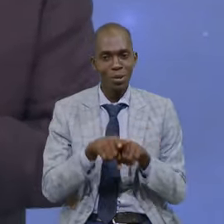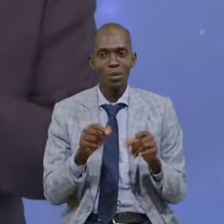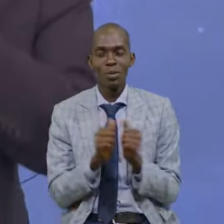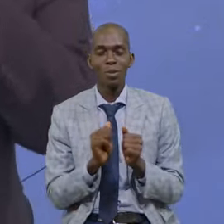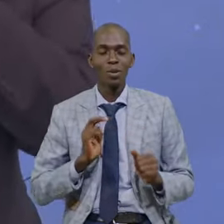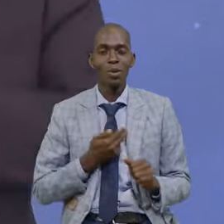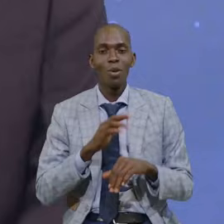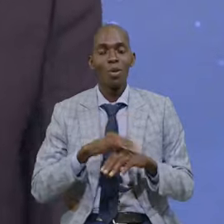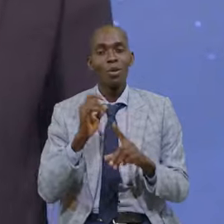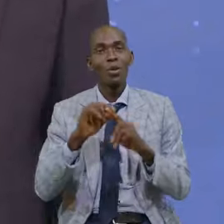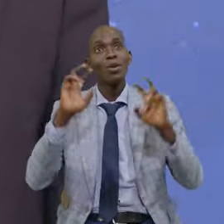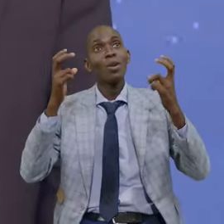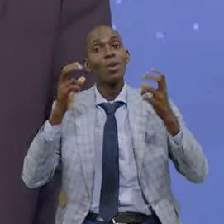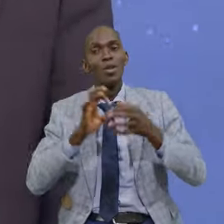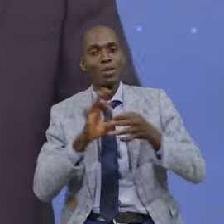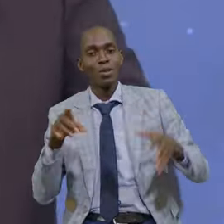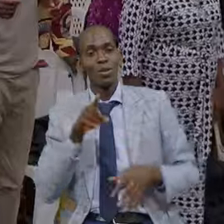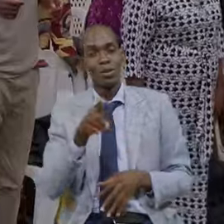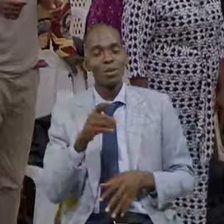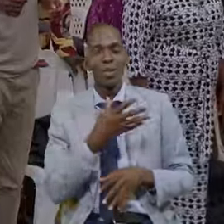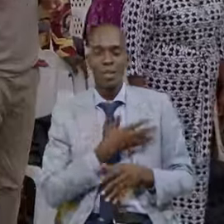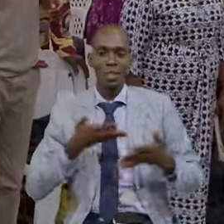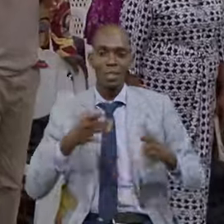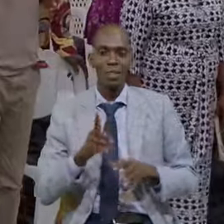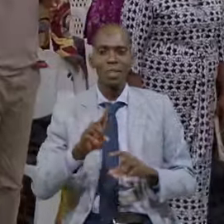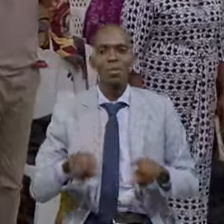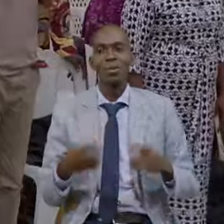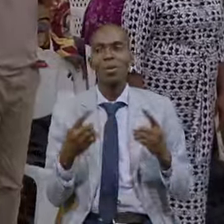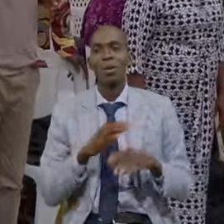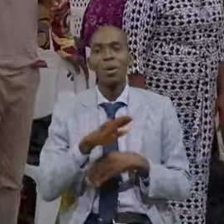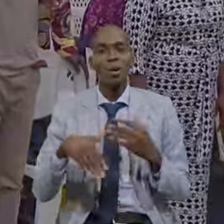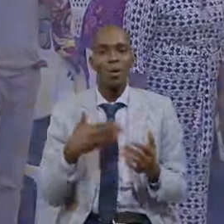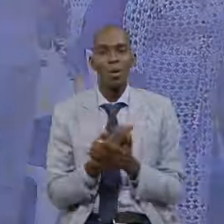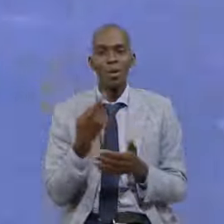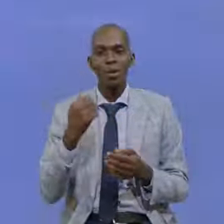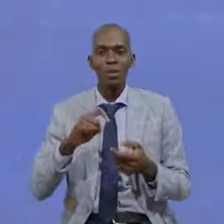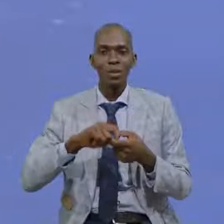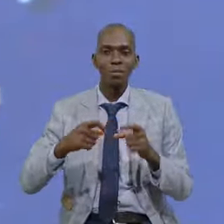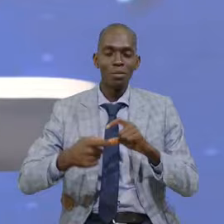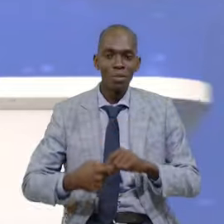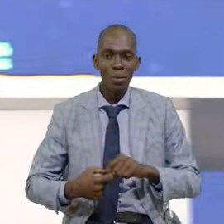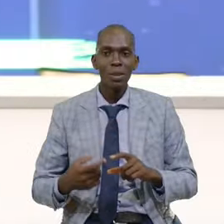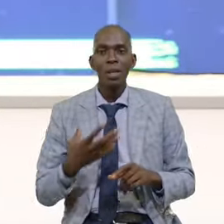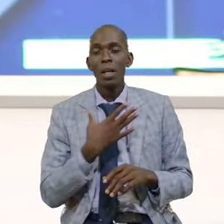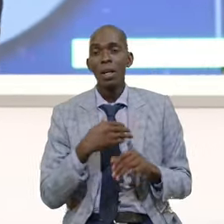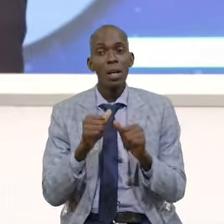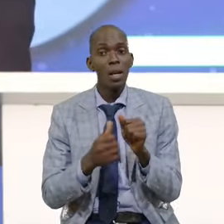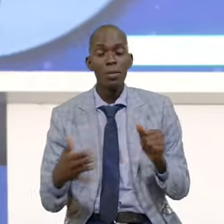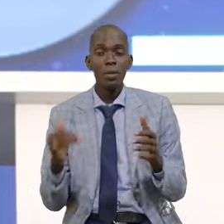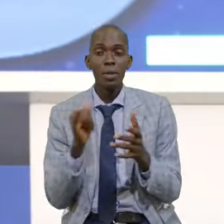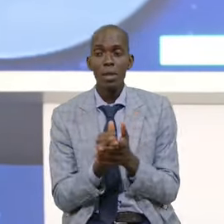him and let him go. All the chains and all the shackles and everything that